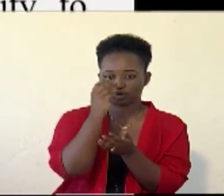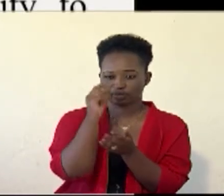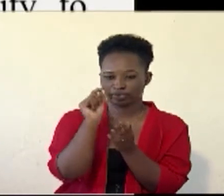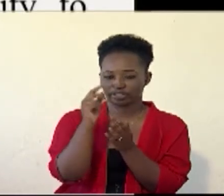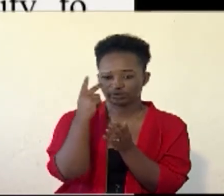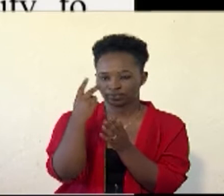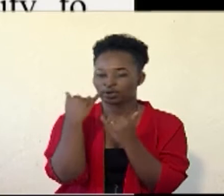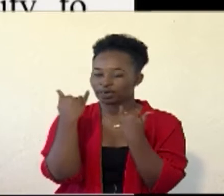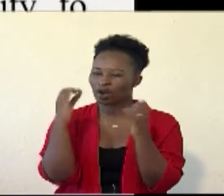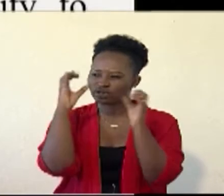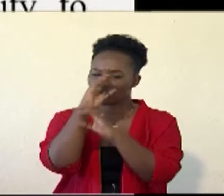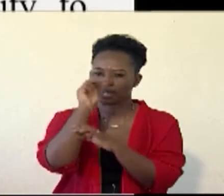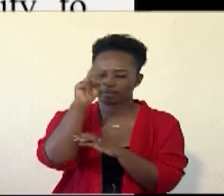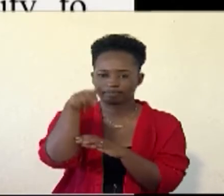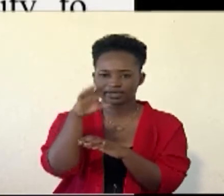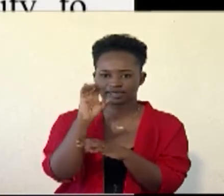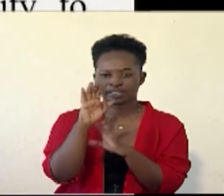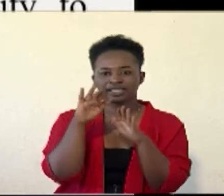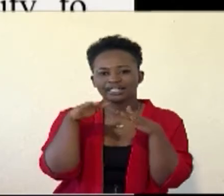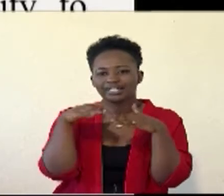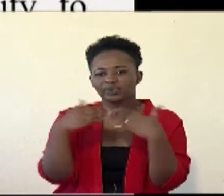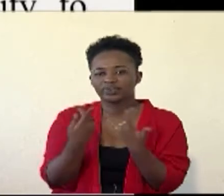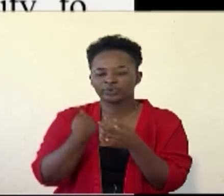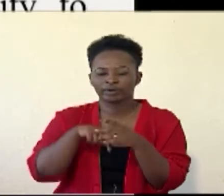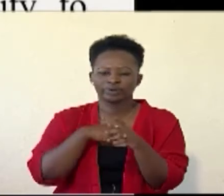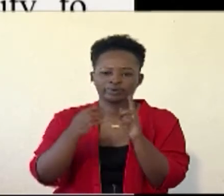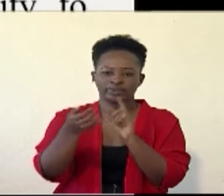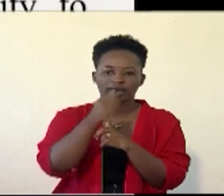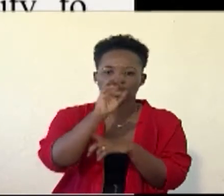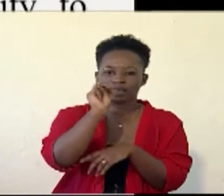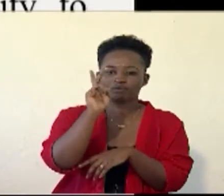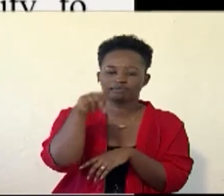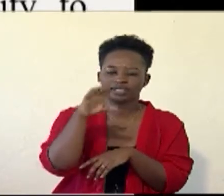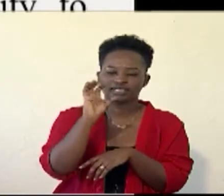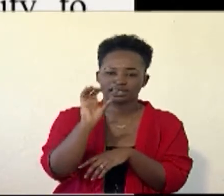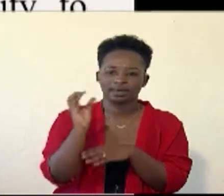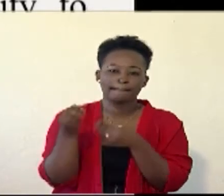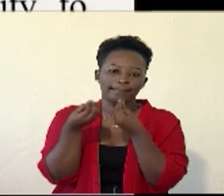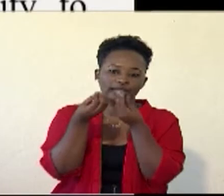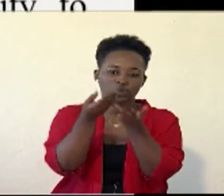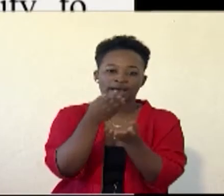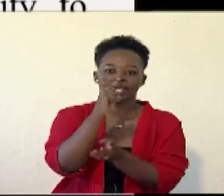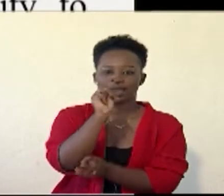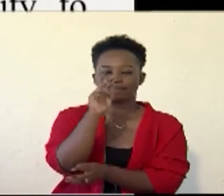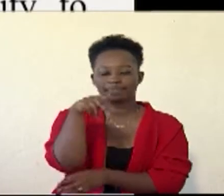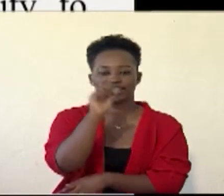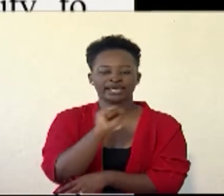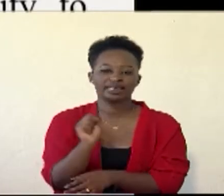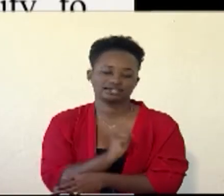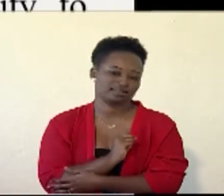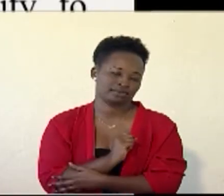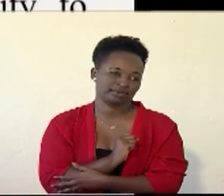multiplier. And how do we get marginal propensity to consume given marginal propensity to